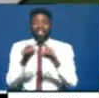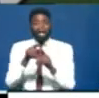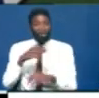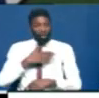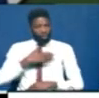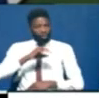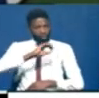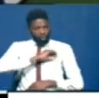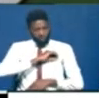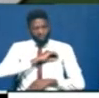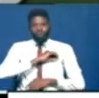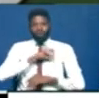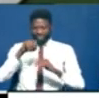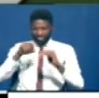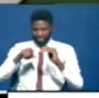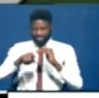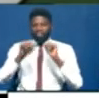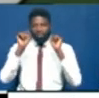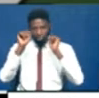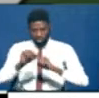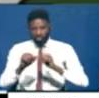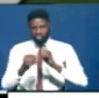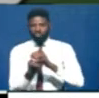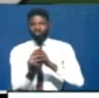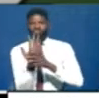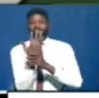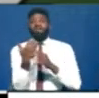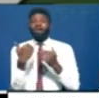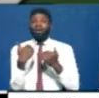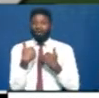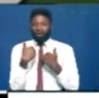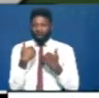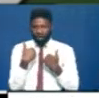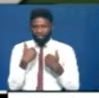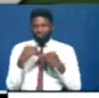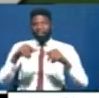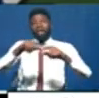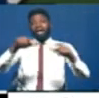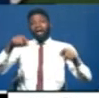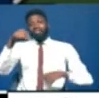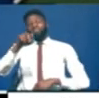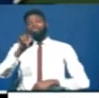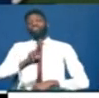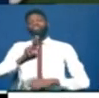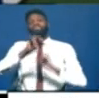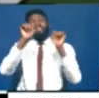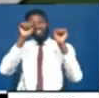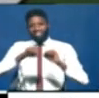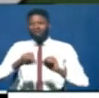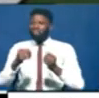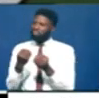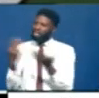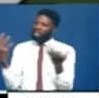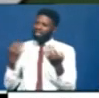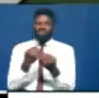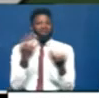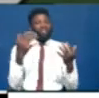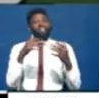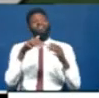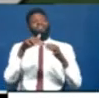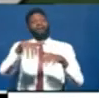have got a ranch called Purkoship Ranch, which we can use. We have got so many other farms. We can even contract